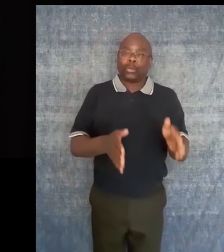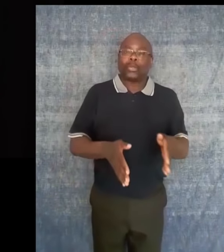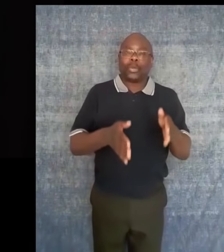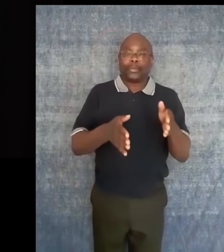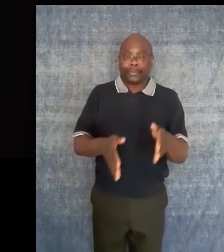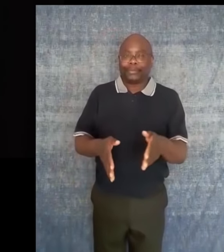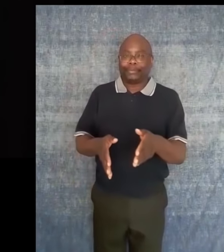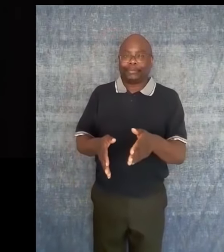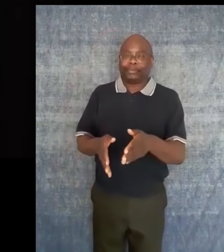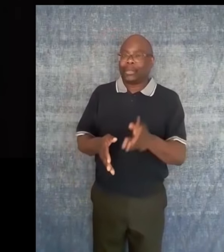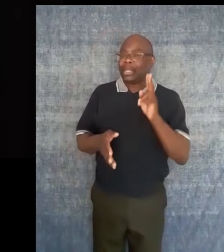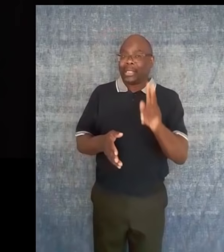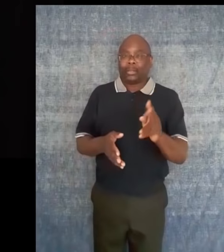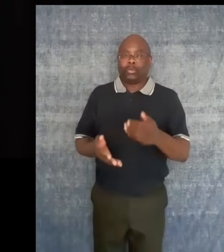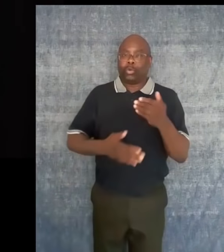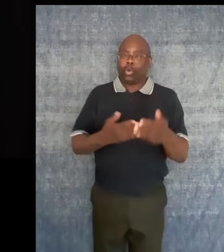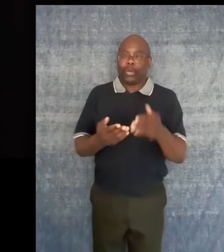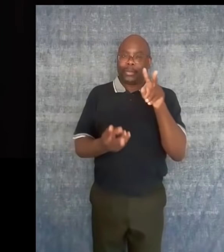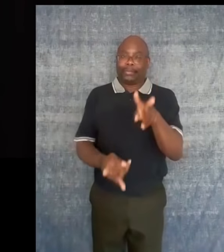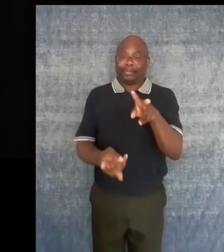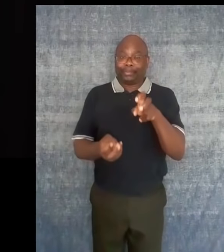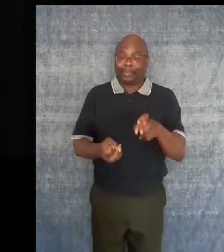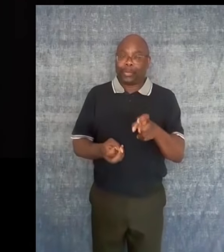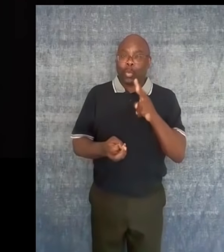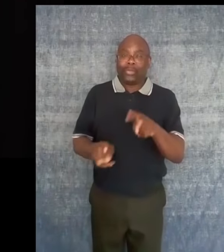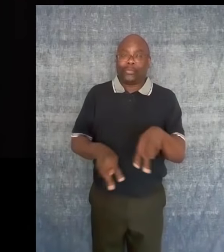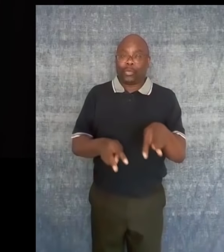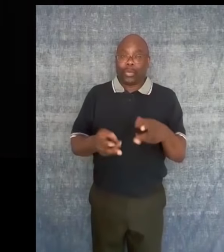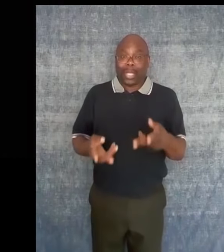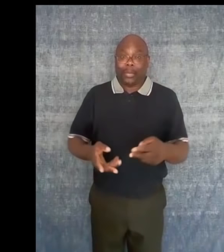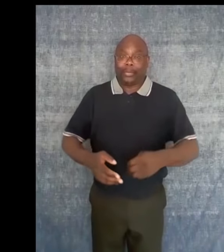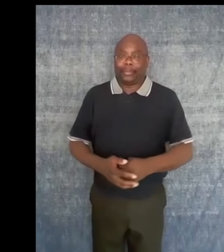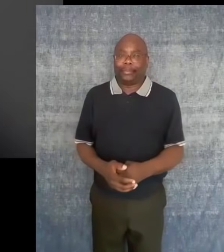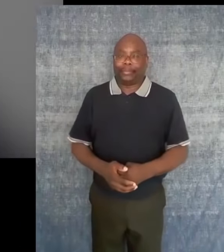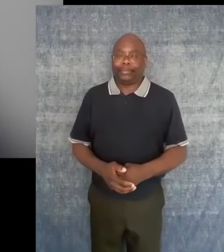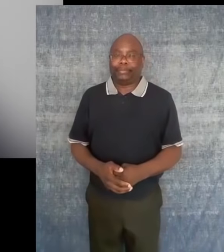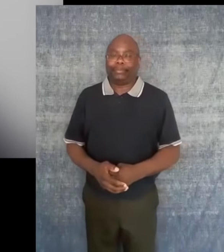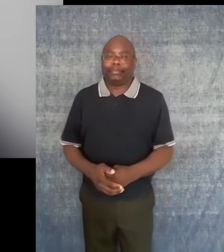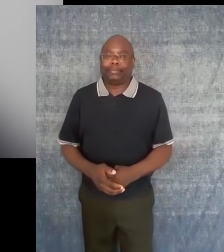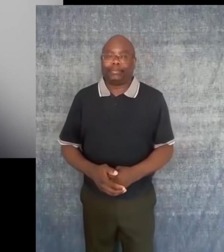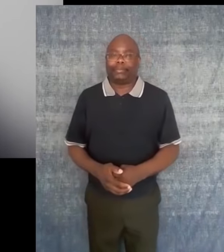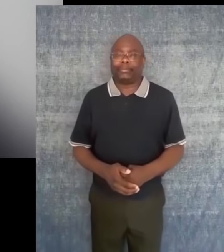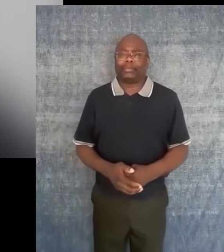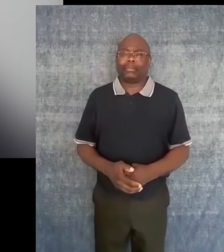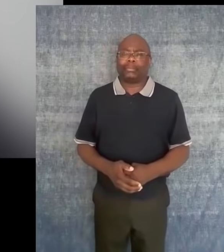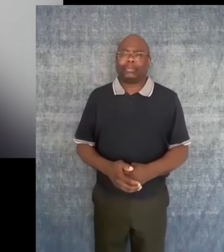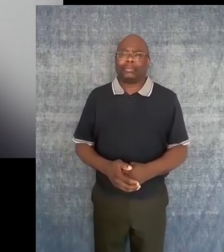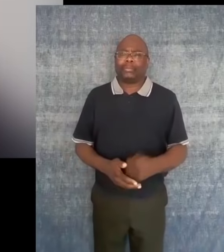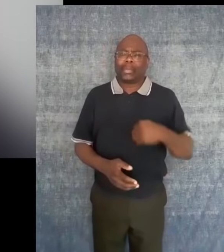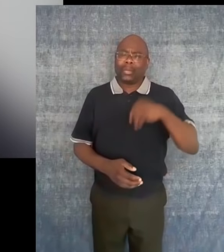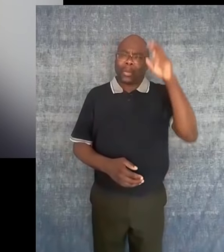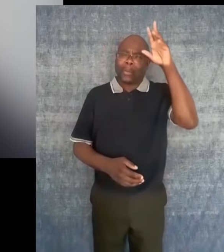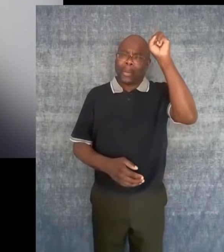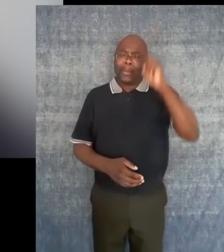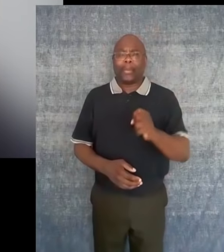hospital. And listen to him in his own words. So let's watch this video now. I remember in one of the